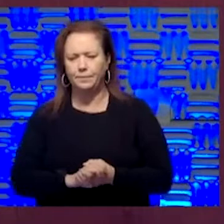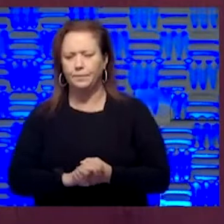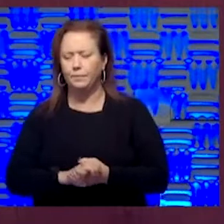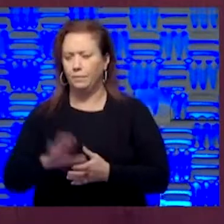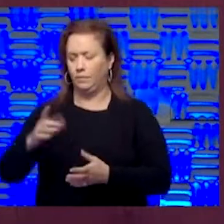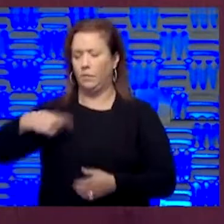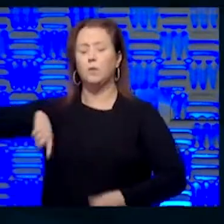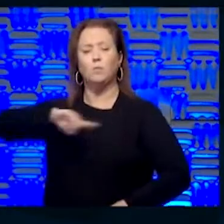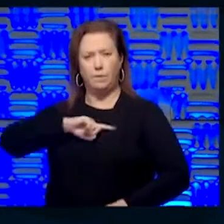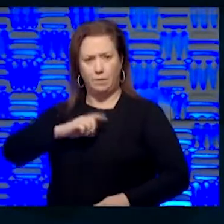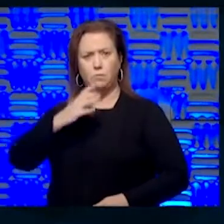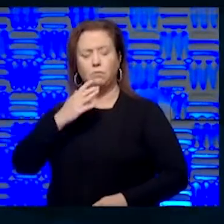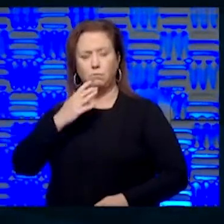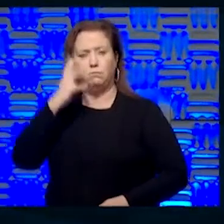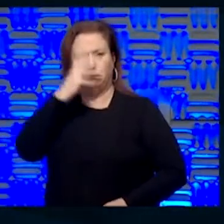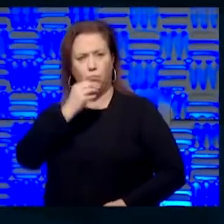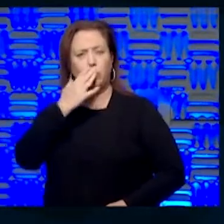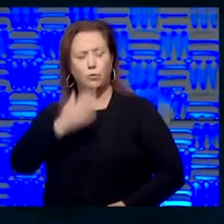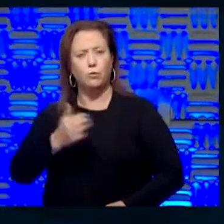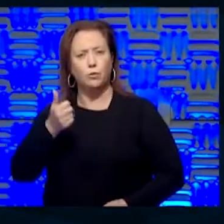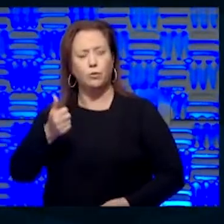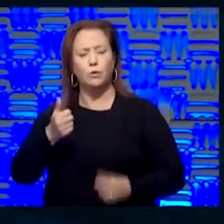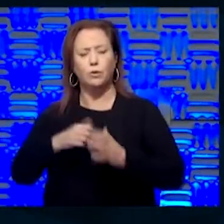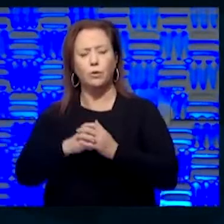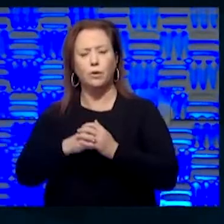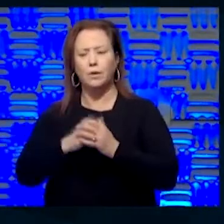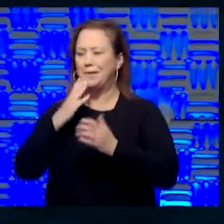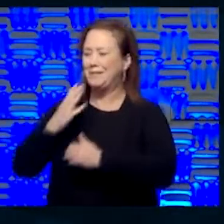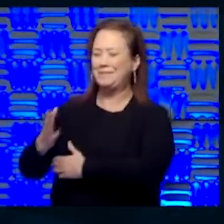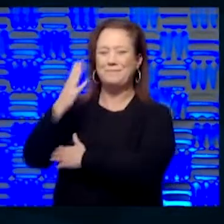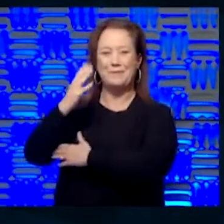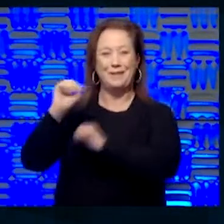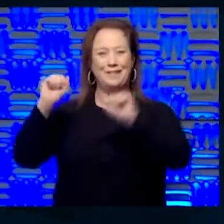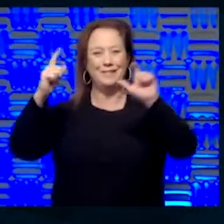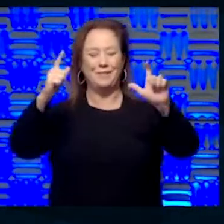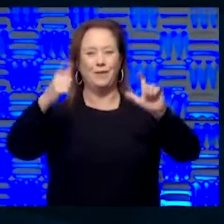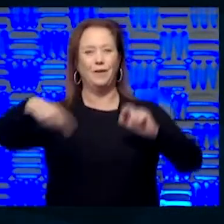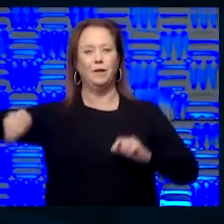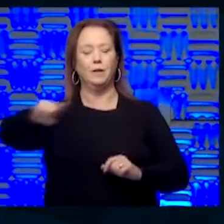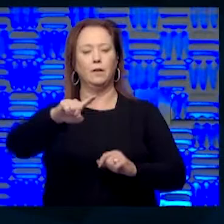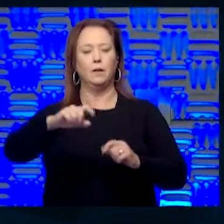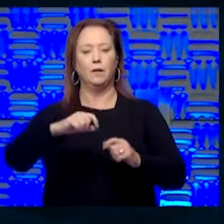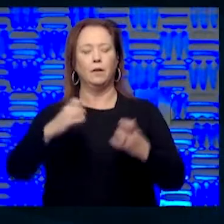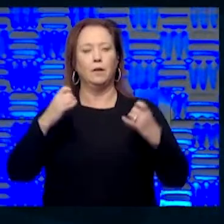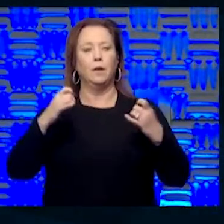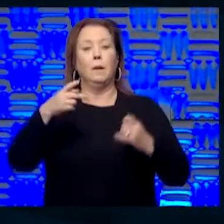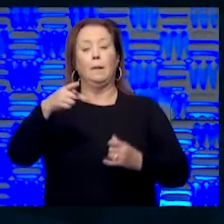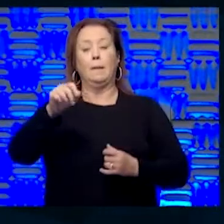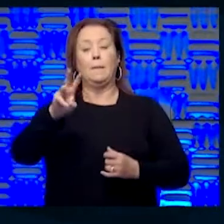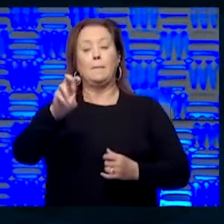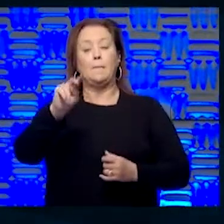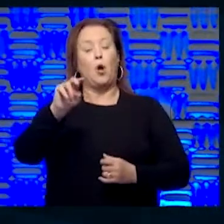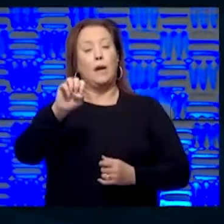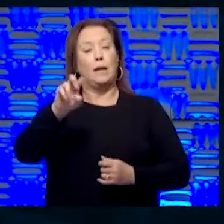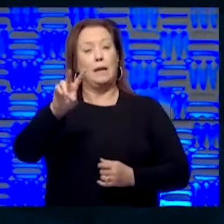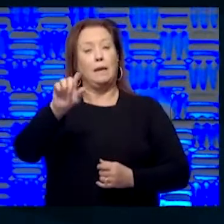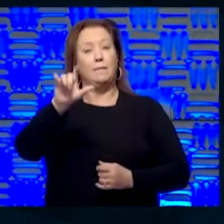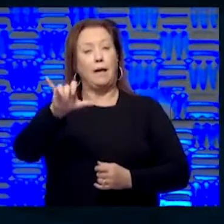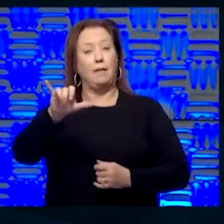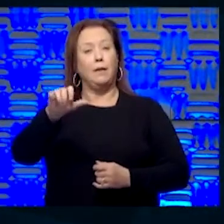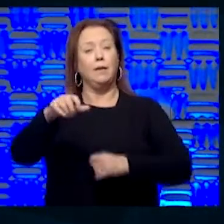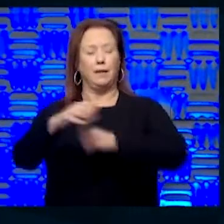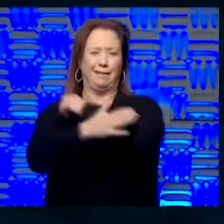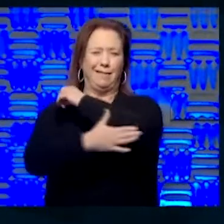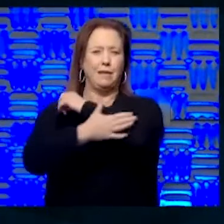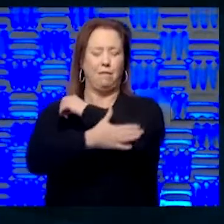We've been doing pretty good at Pawnee Valley. Good morning to everyone. Currently, Pawnee Valley and Pawnee County